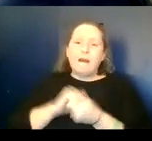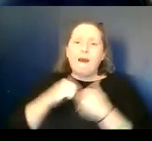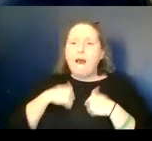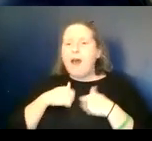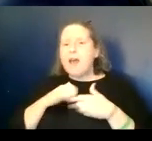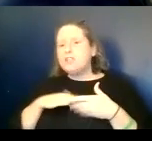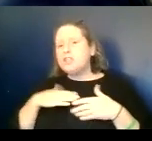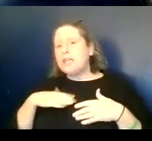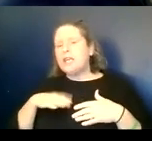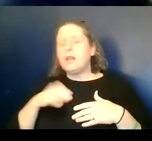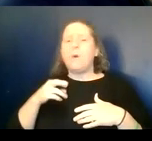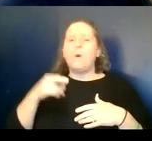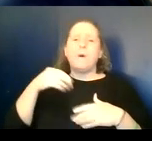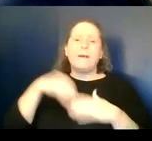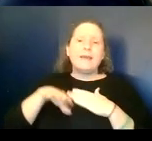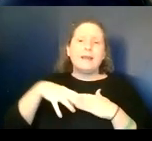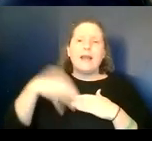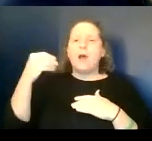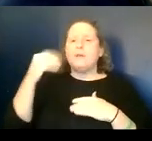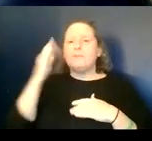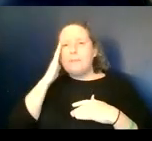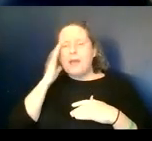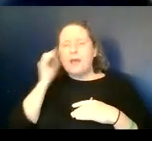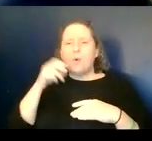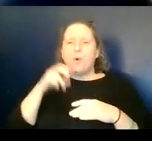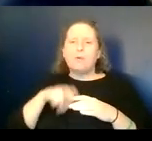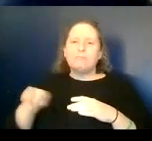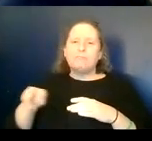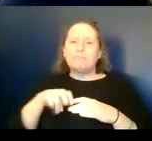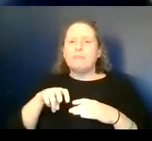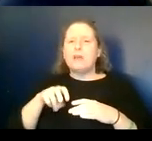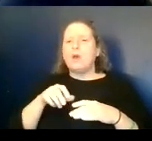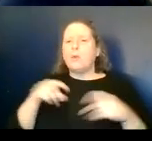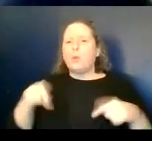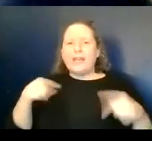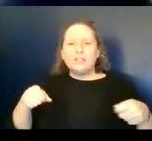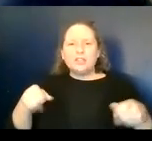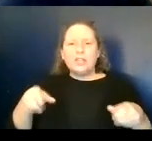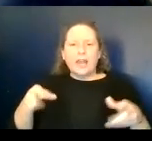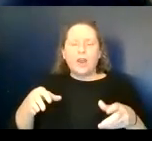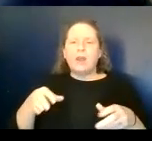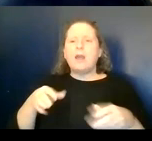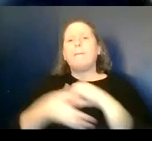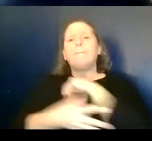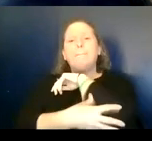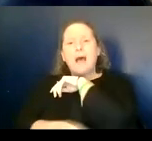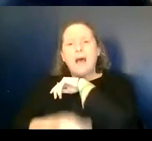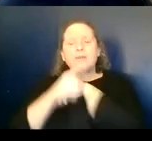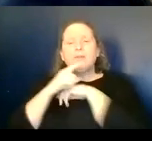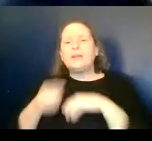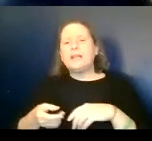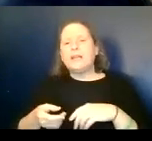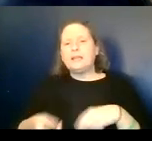out of your bed or wheelchair. Poverty is something that really increases the risk of victimization. Inaccessibility